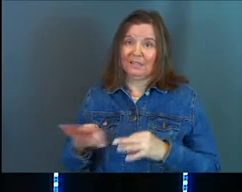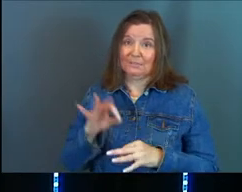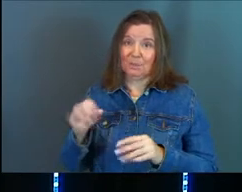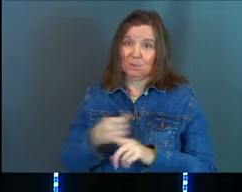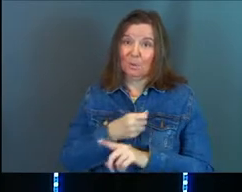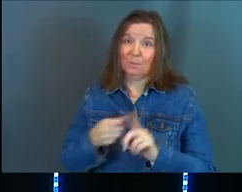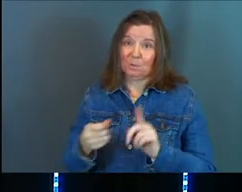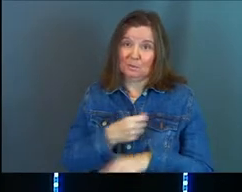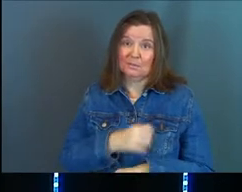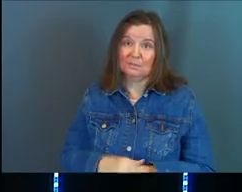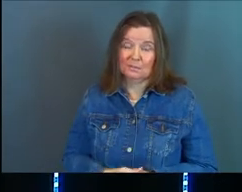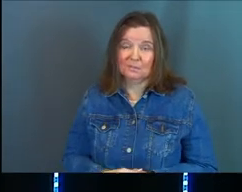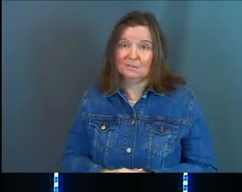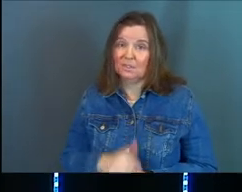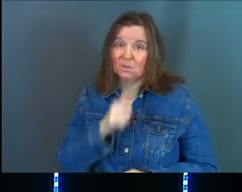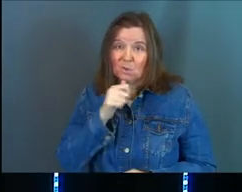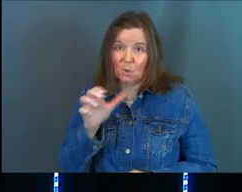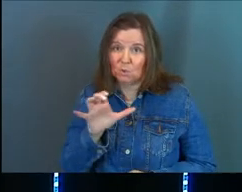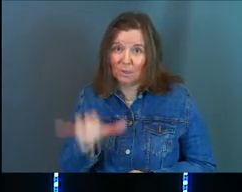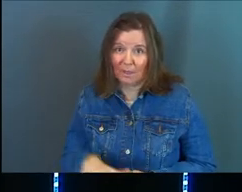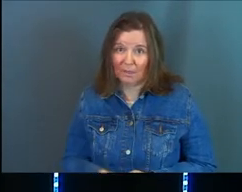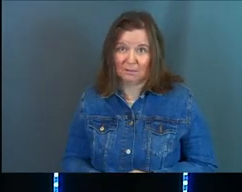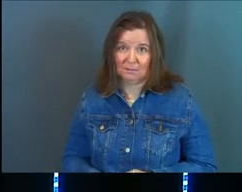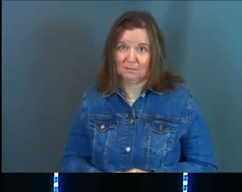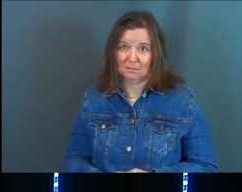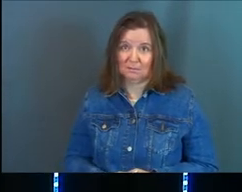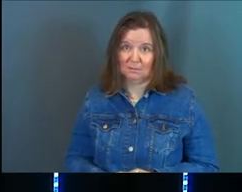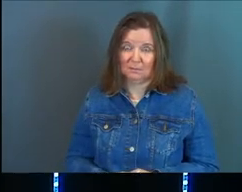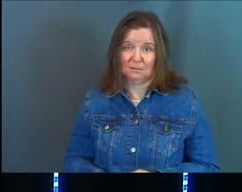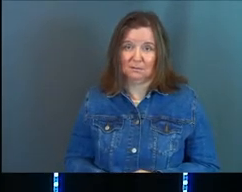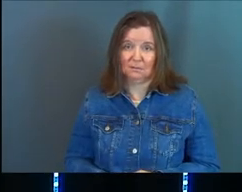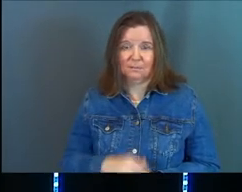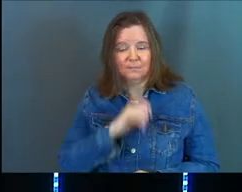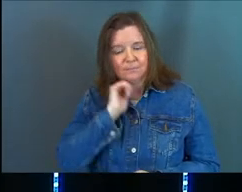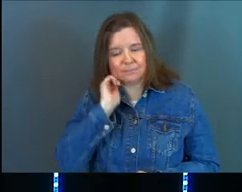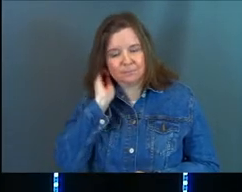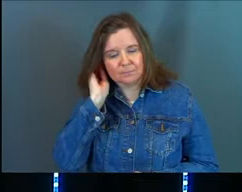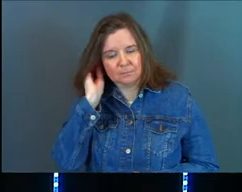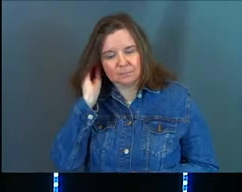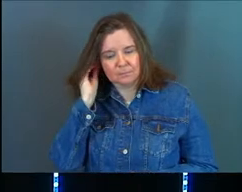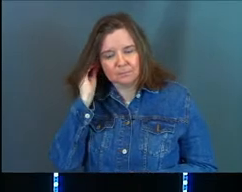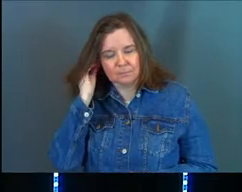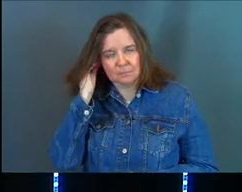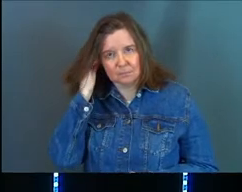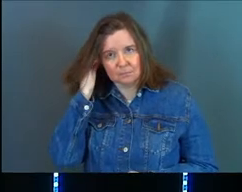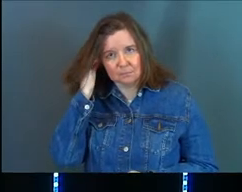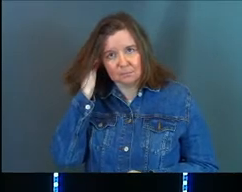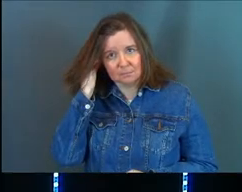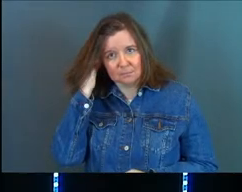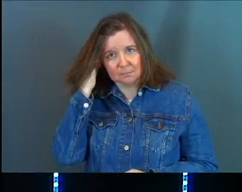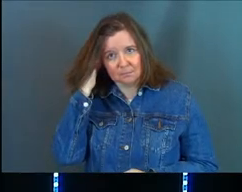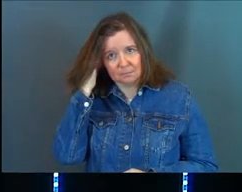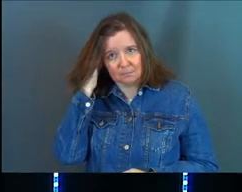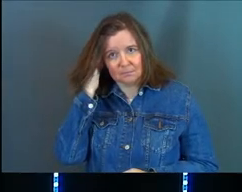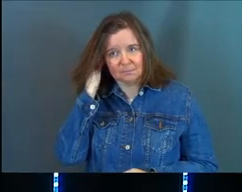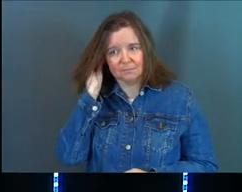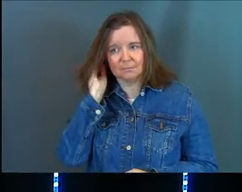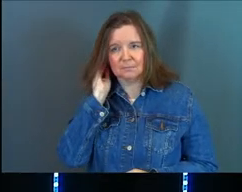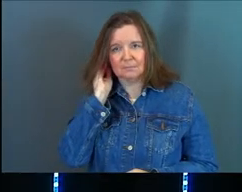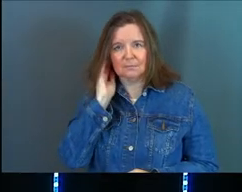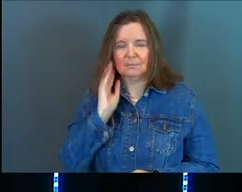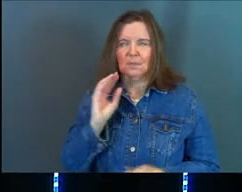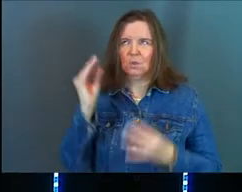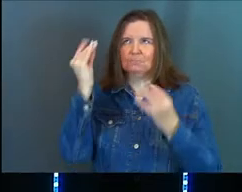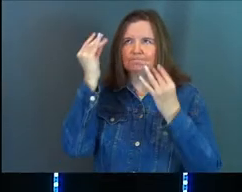spiritual abuse. Don't do that. Wheels are turning, aren't they? How does this work,